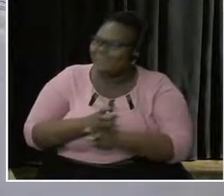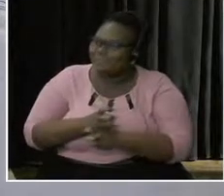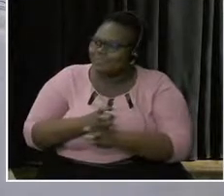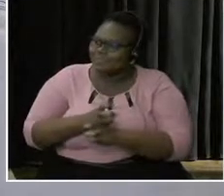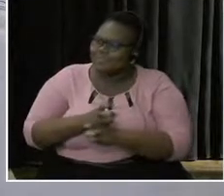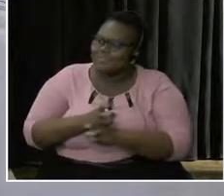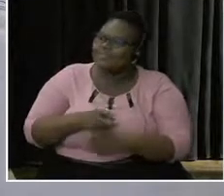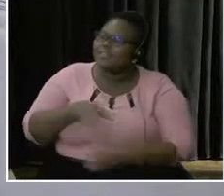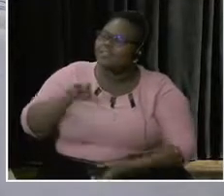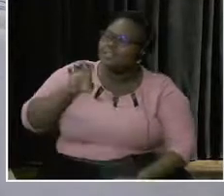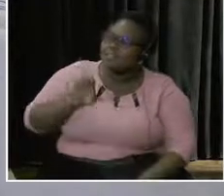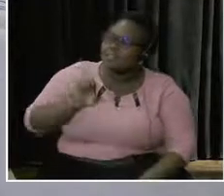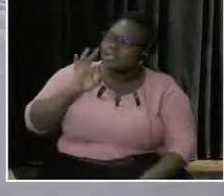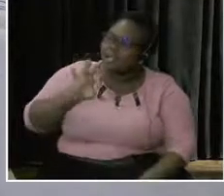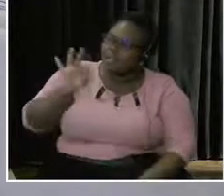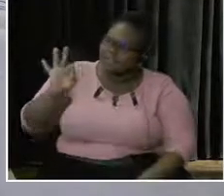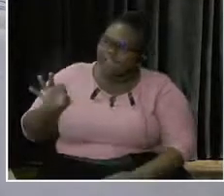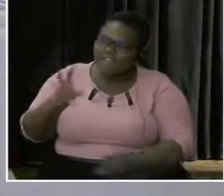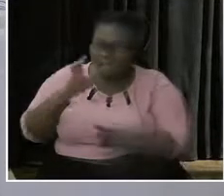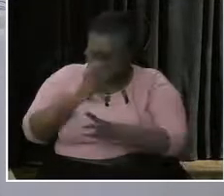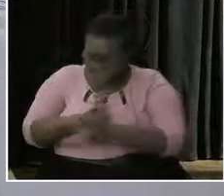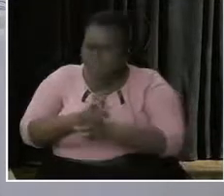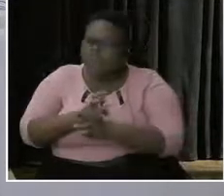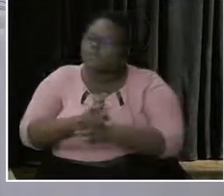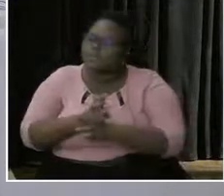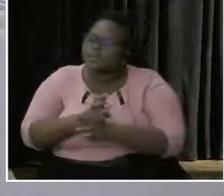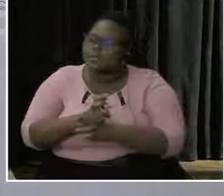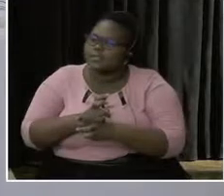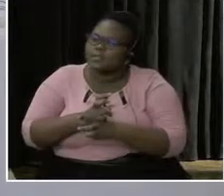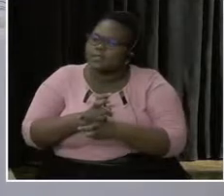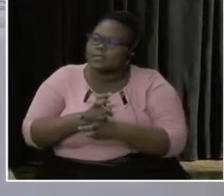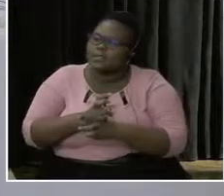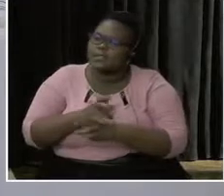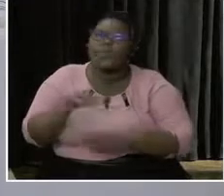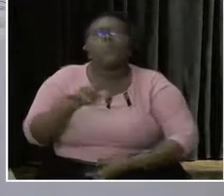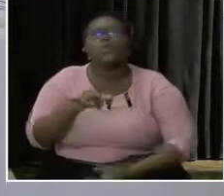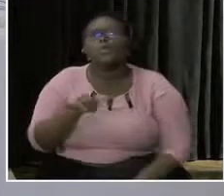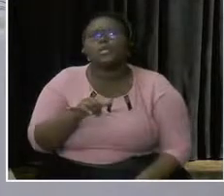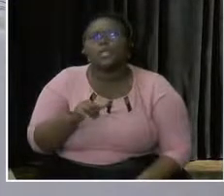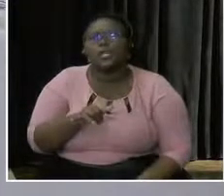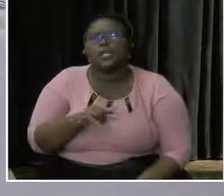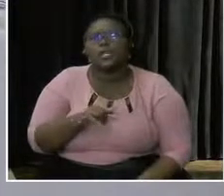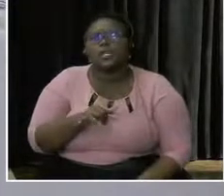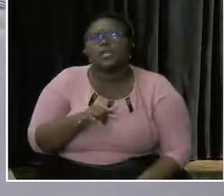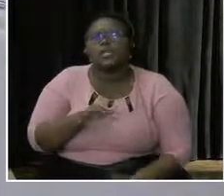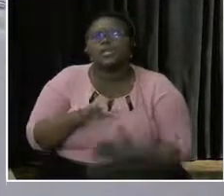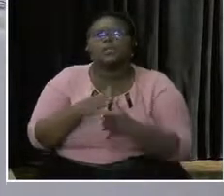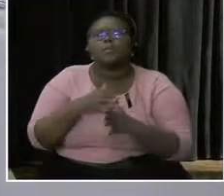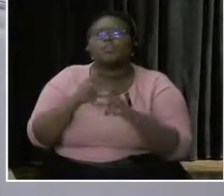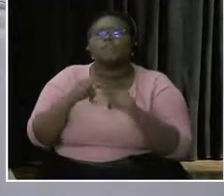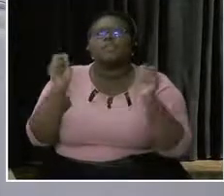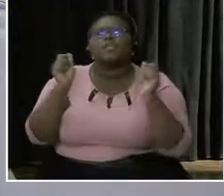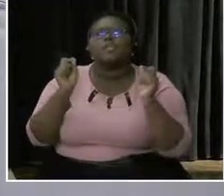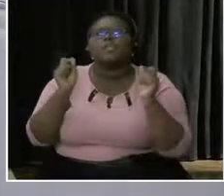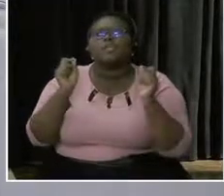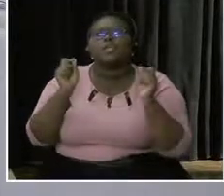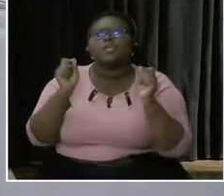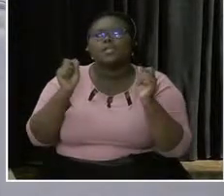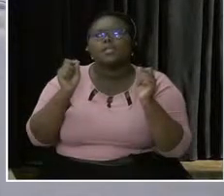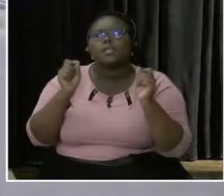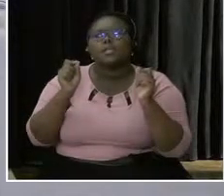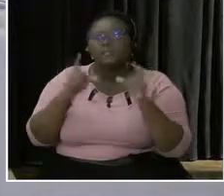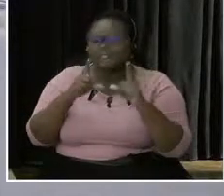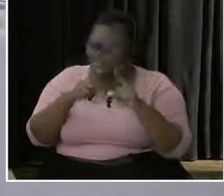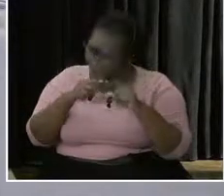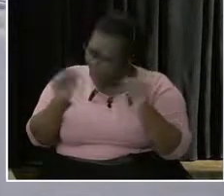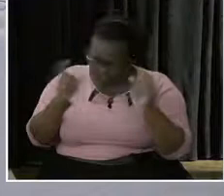The EFF is against. Which one? Which one? Because we've already done the